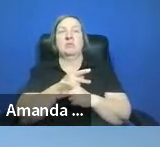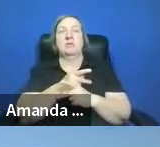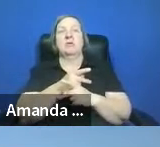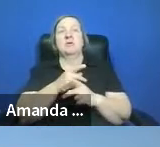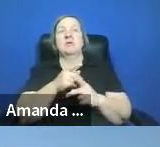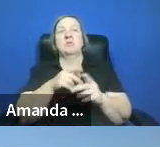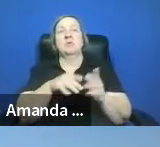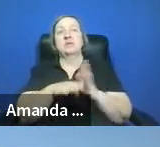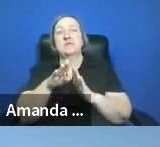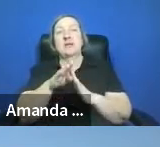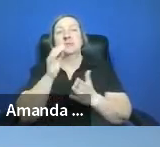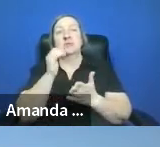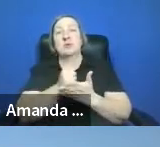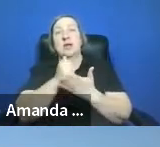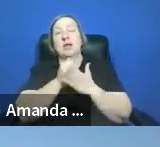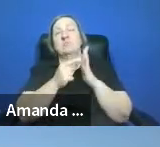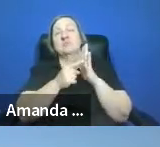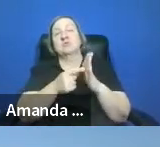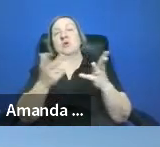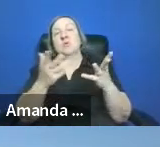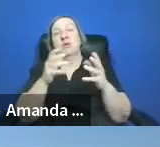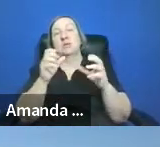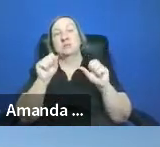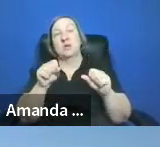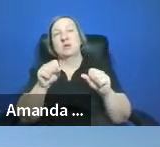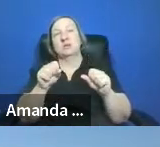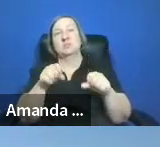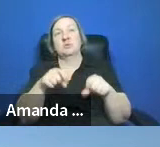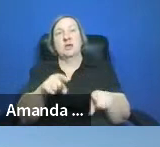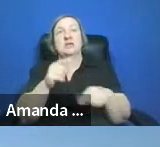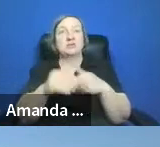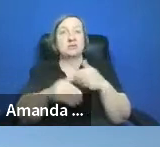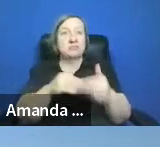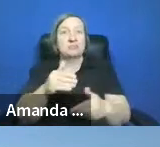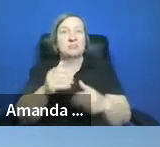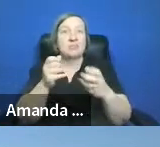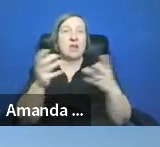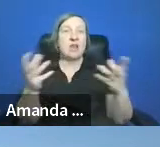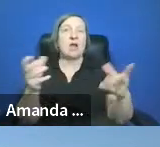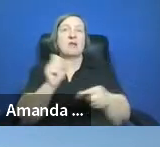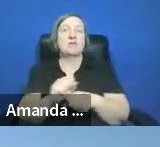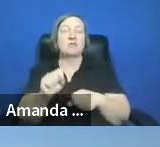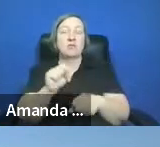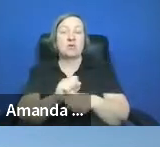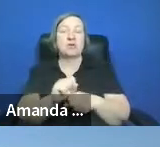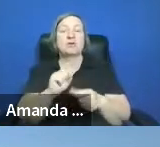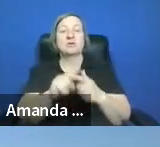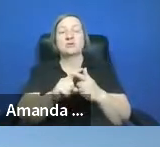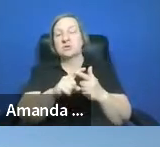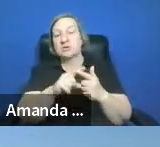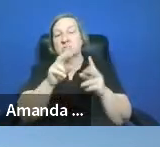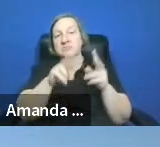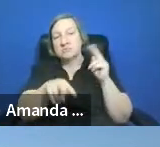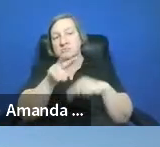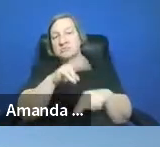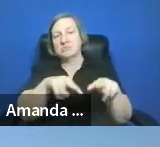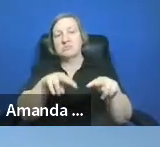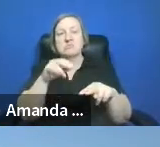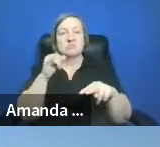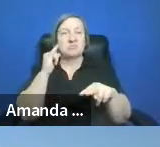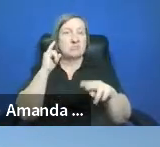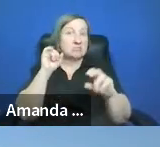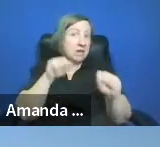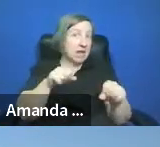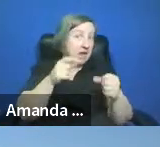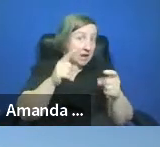possible as we move forward. There's lots of work to go through and validate and confirm that these are indeed